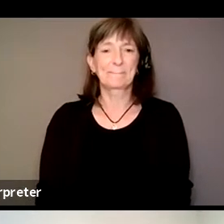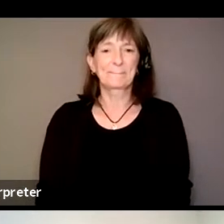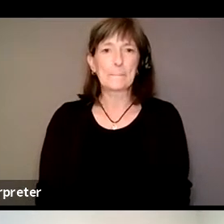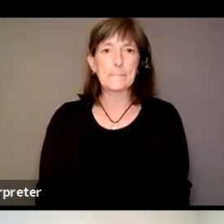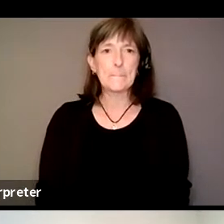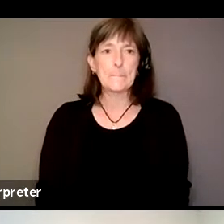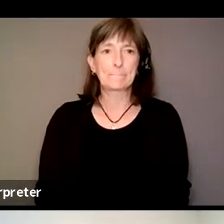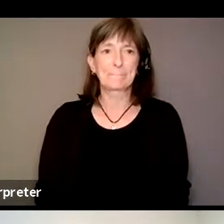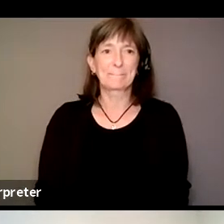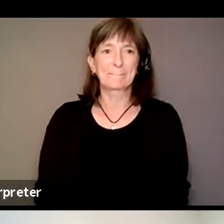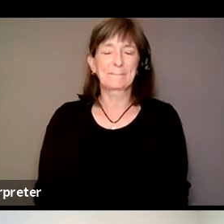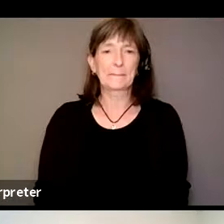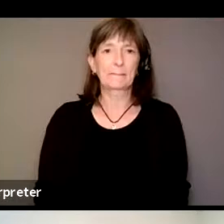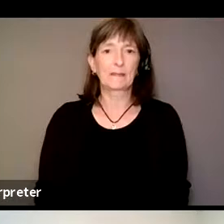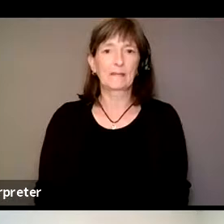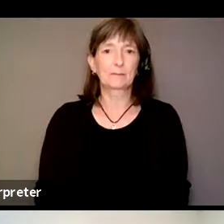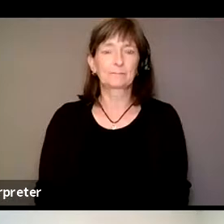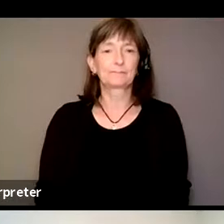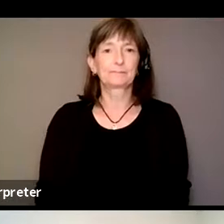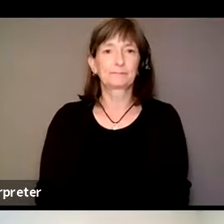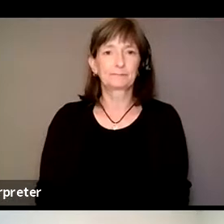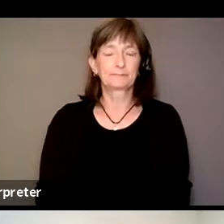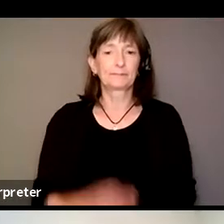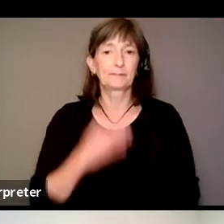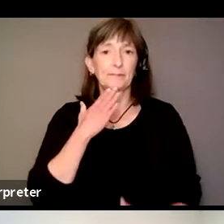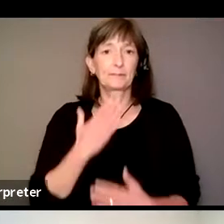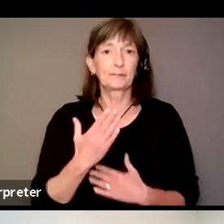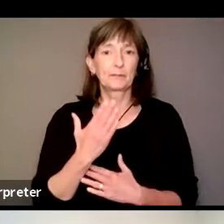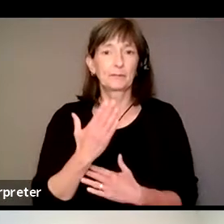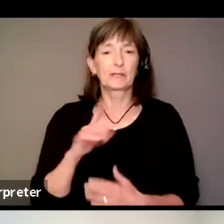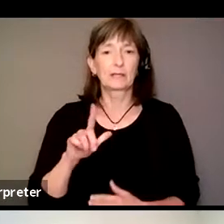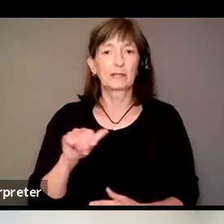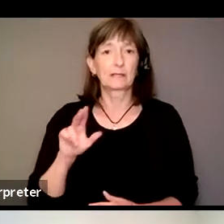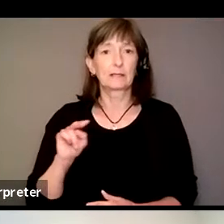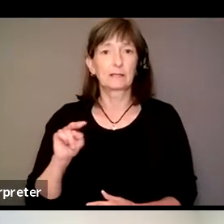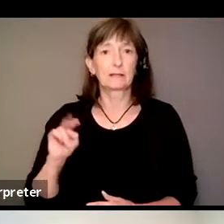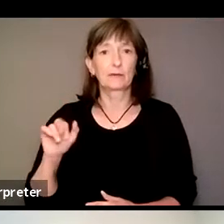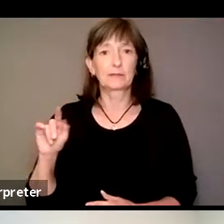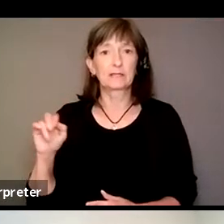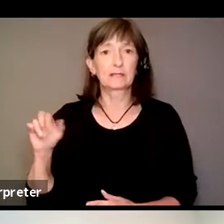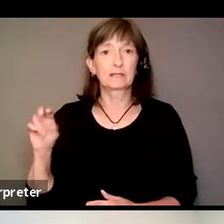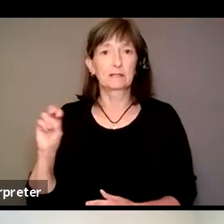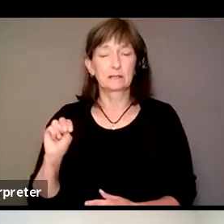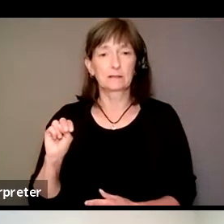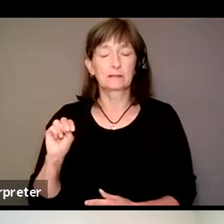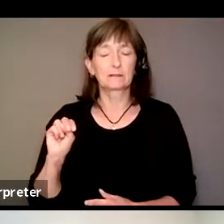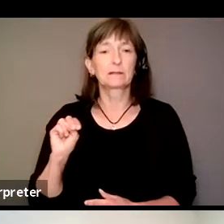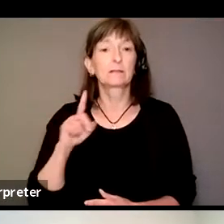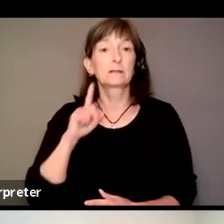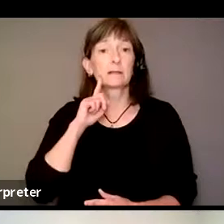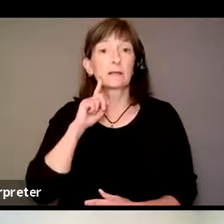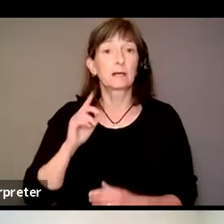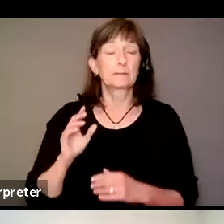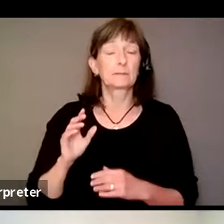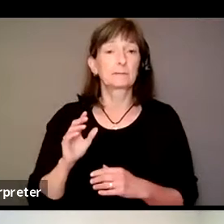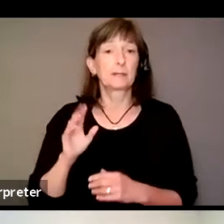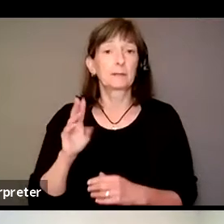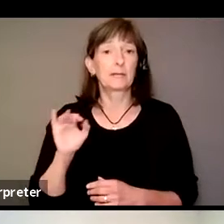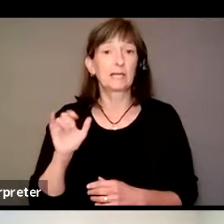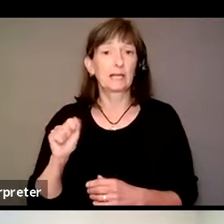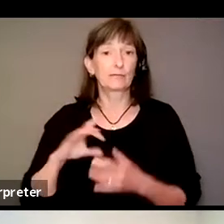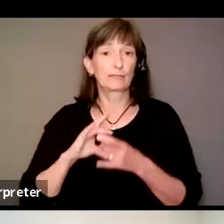all. Good morning, everyone. My name is Lynn Robinson, and I'm the Media Relations Manager for the Department of Municipal